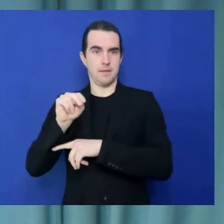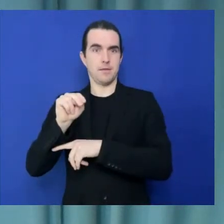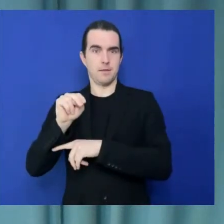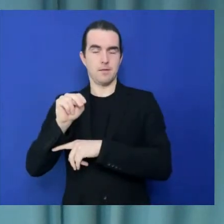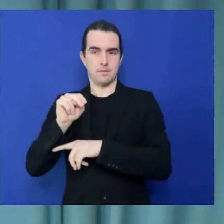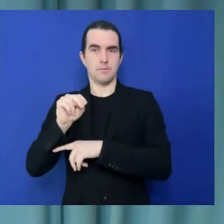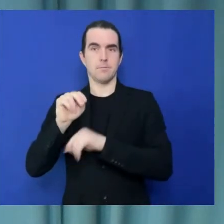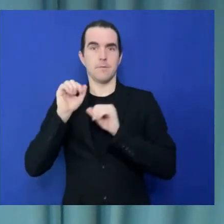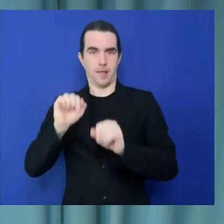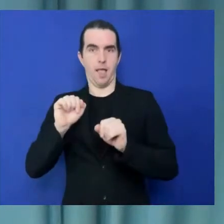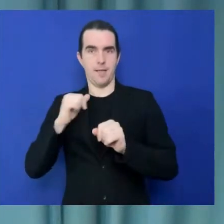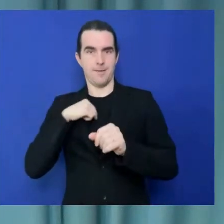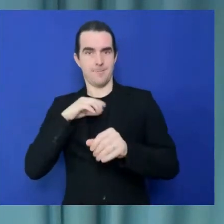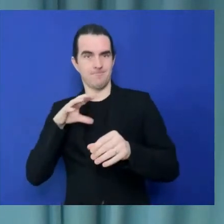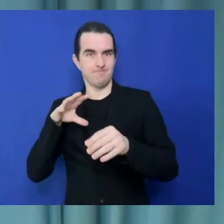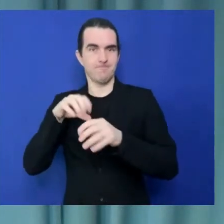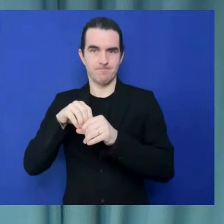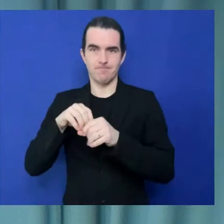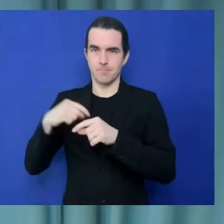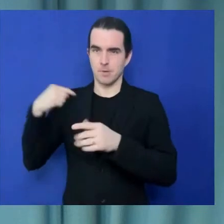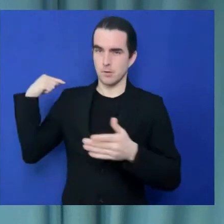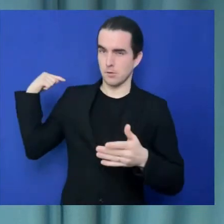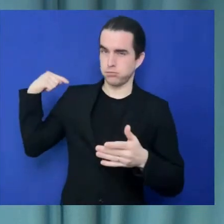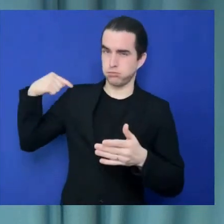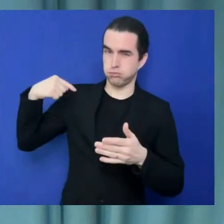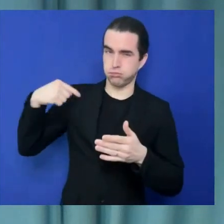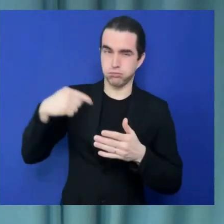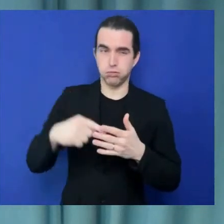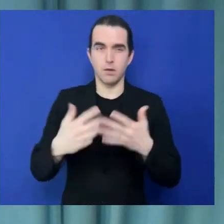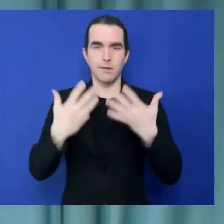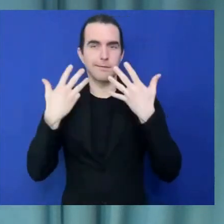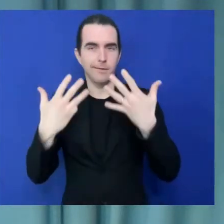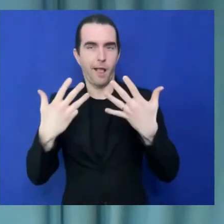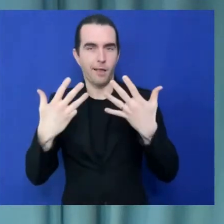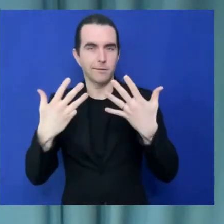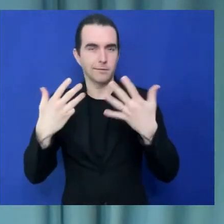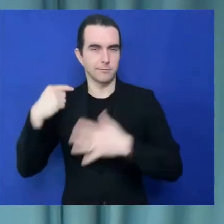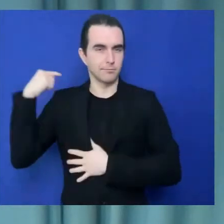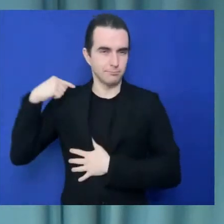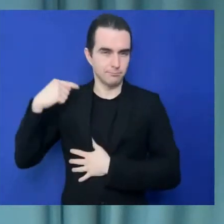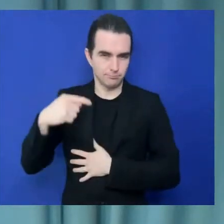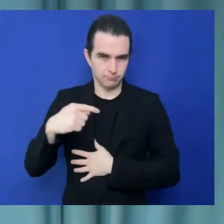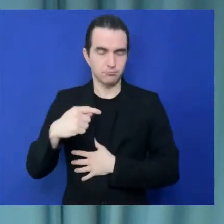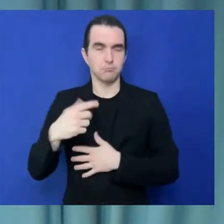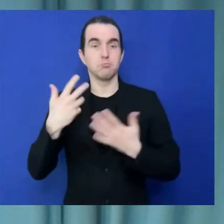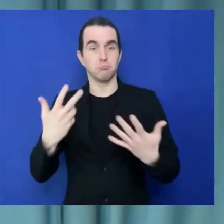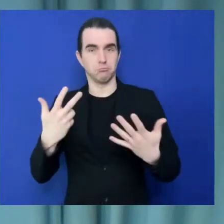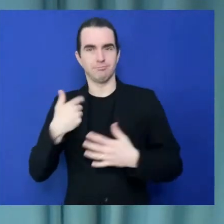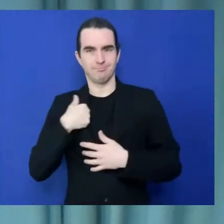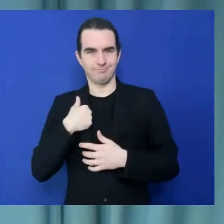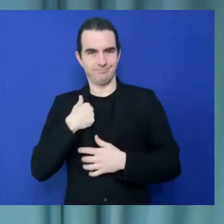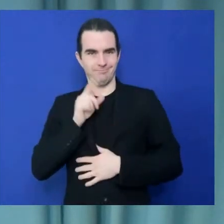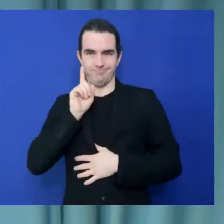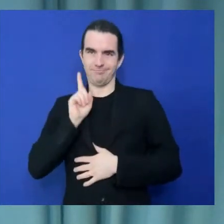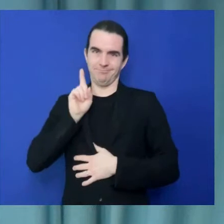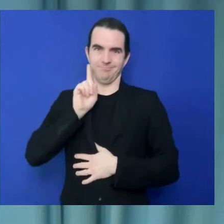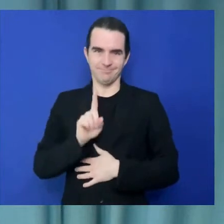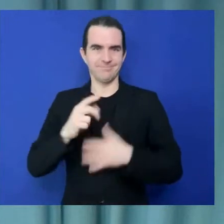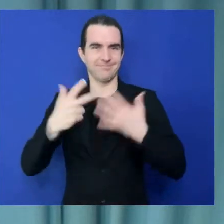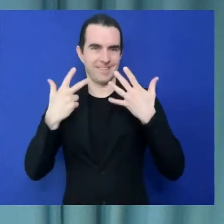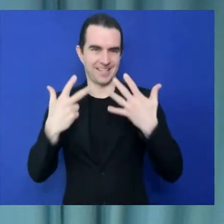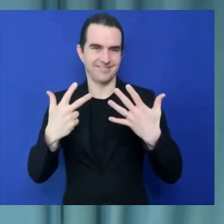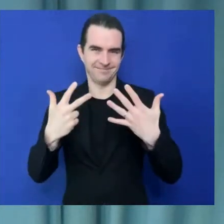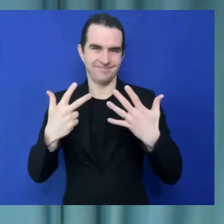person. And it's really, we are feeling like home. And thank you so much for this opportunity.